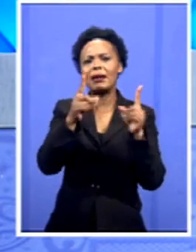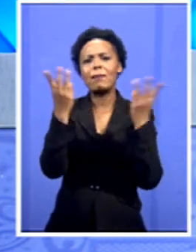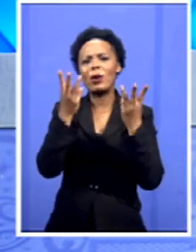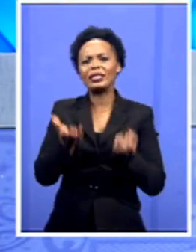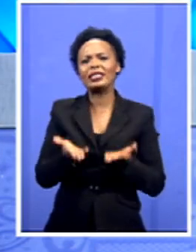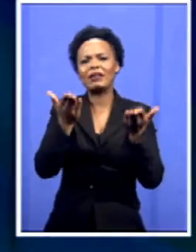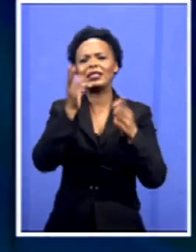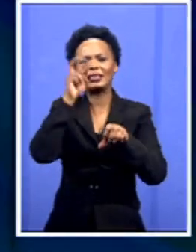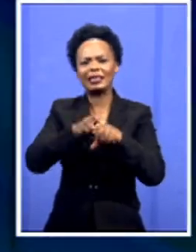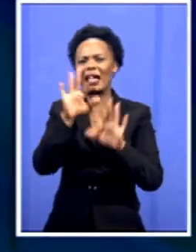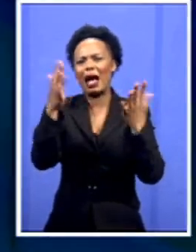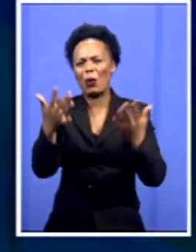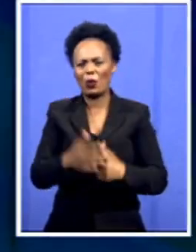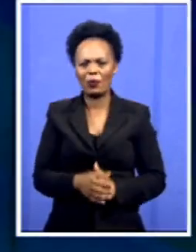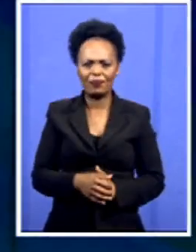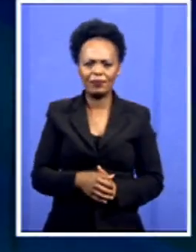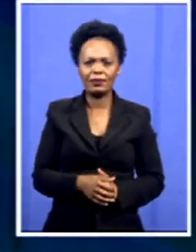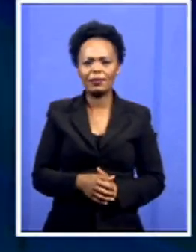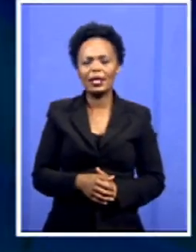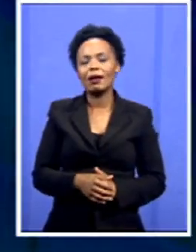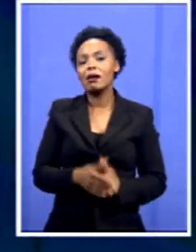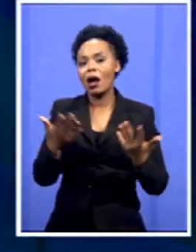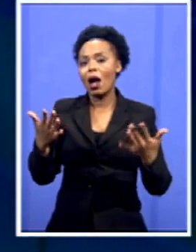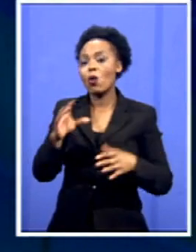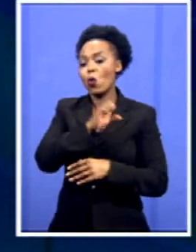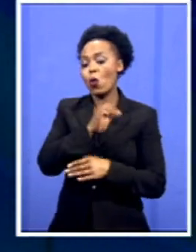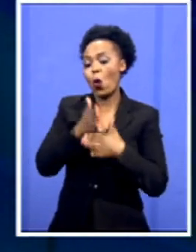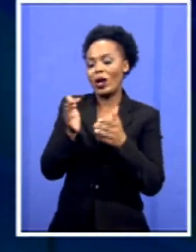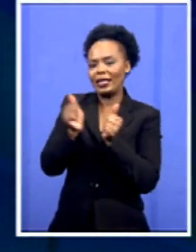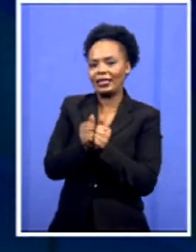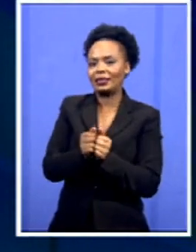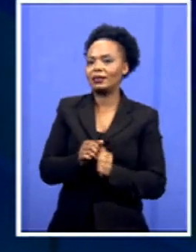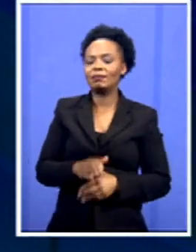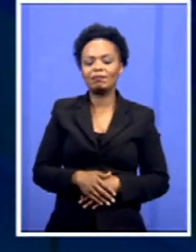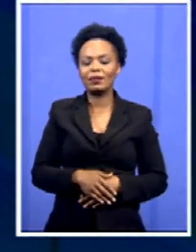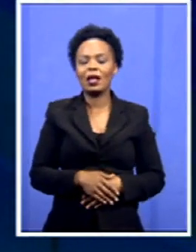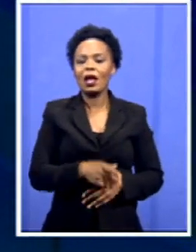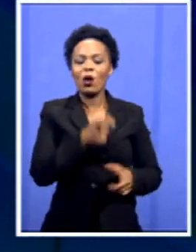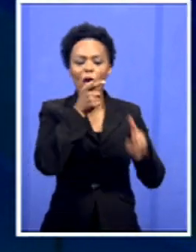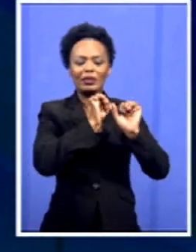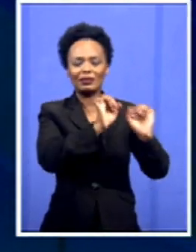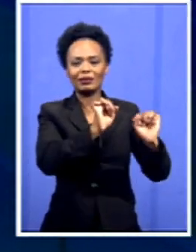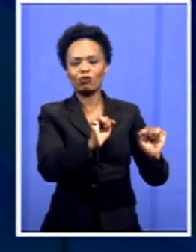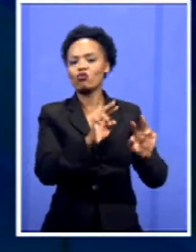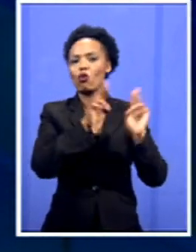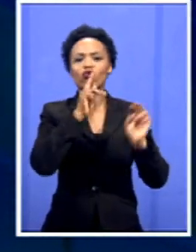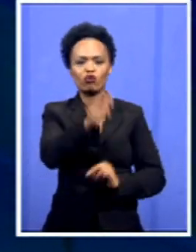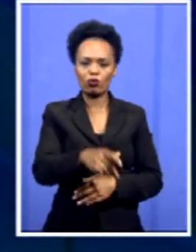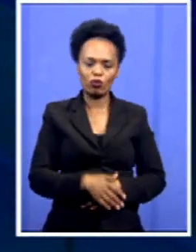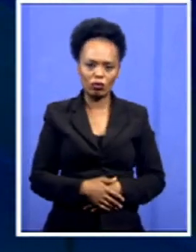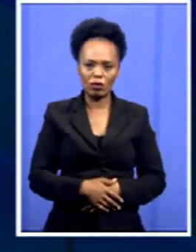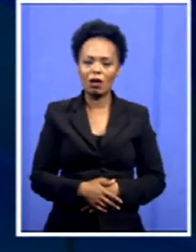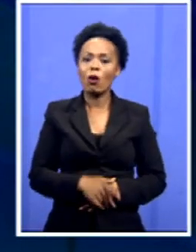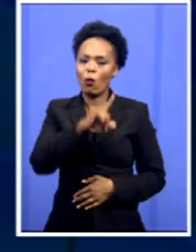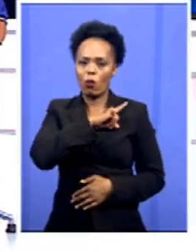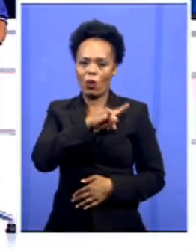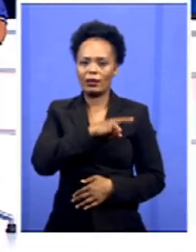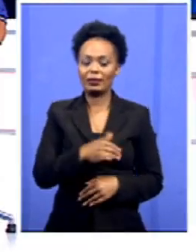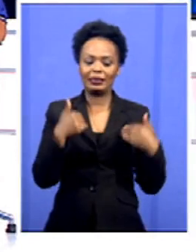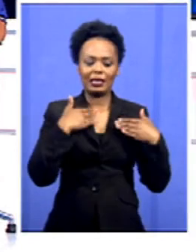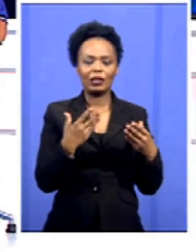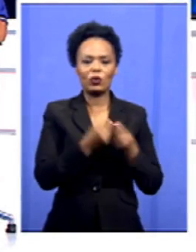does that work? Look, what my colleagues are saying is totally not true, Sakina. I just want to start with my